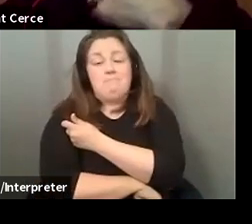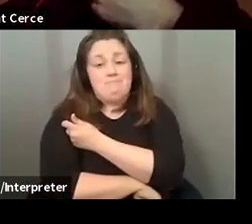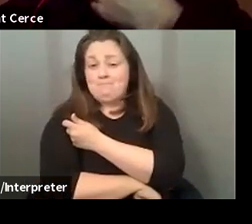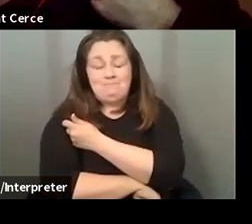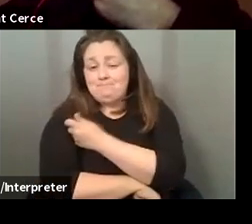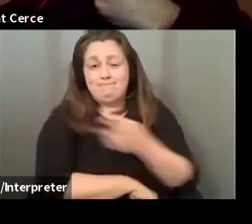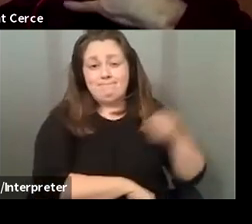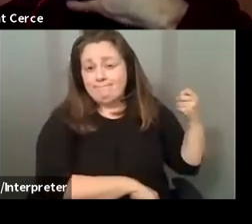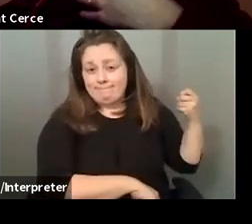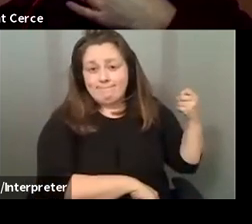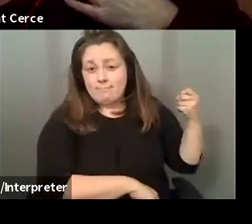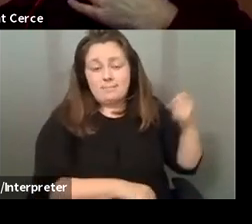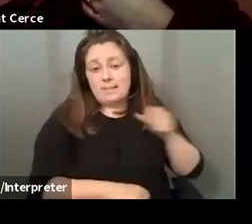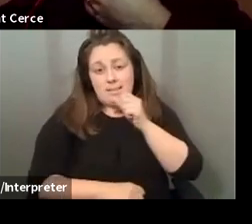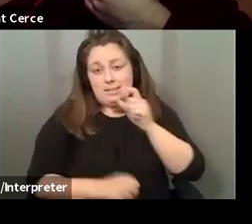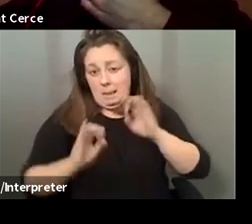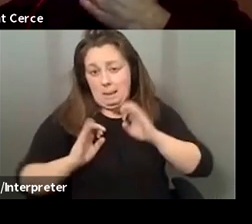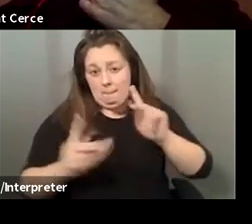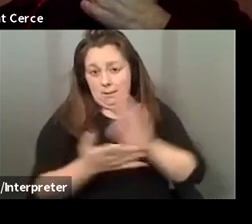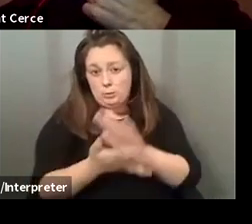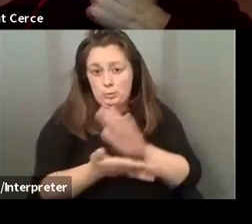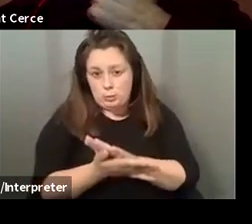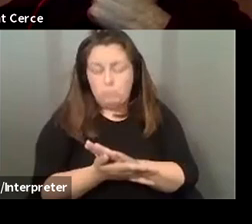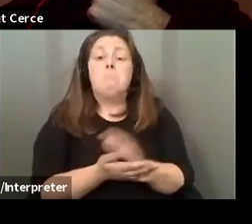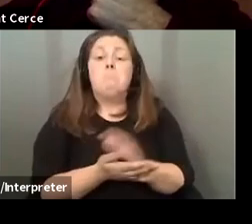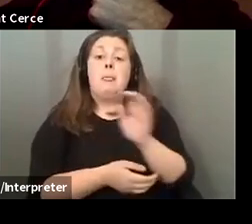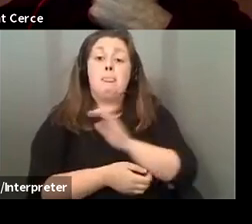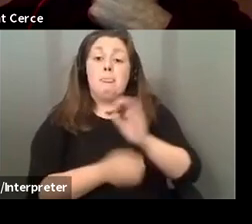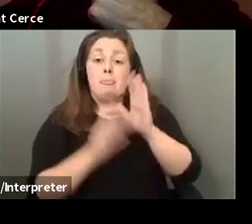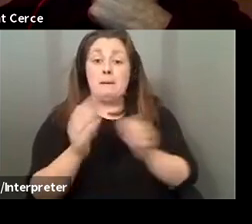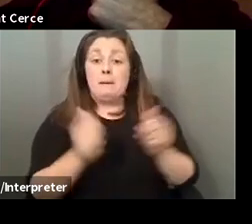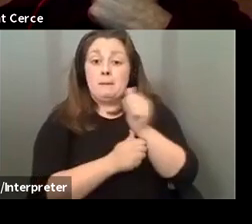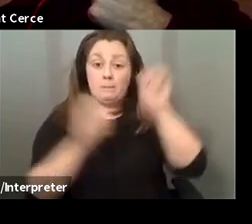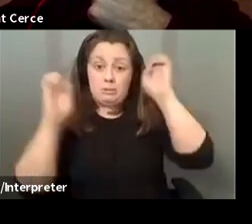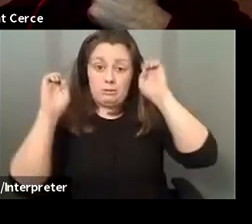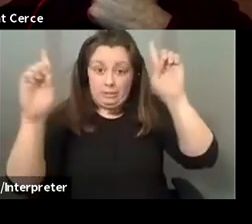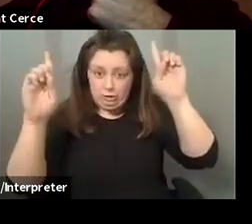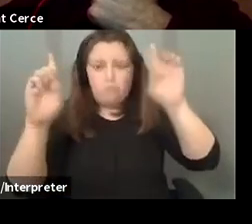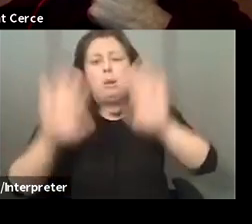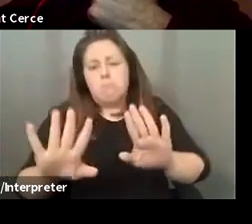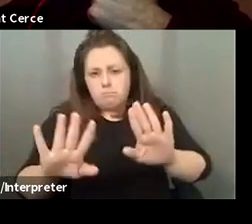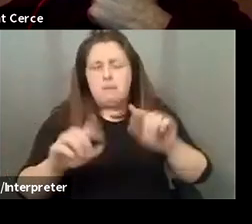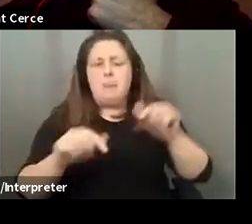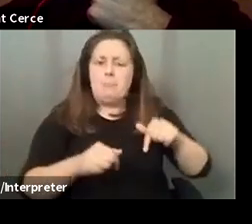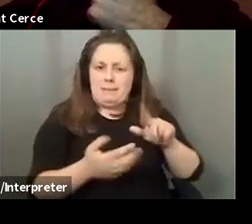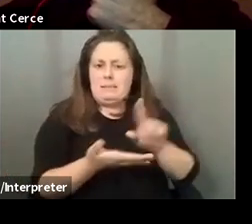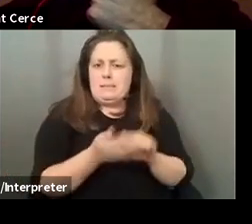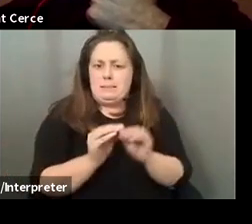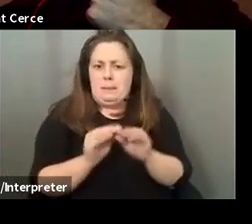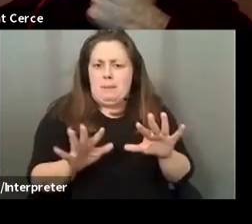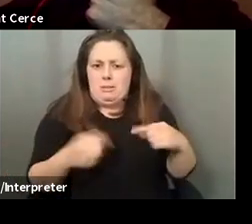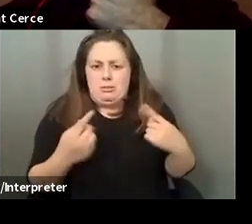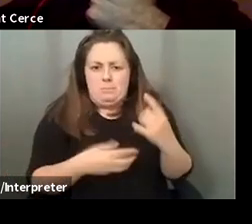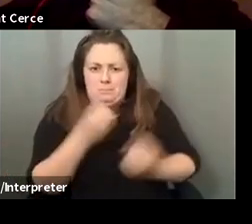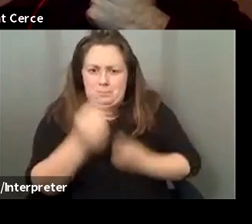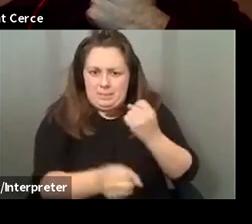sending them to school. So the Commissioner of Education, this has been published for a number of years, but really because of